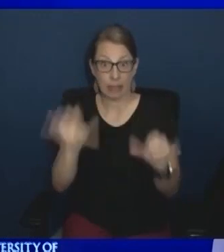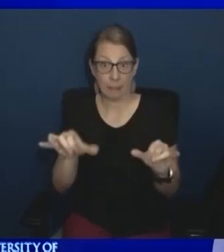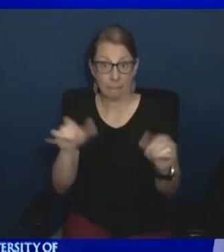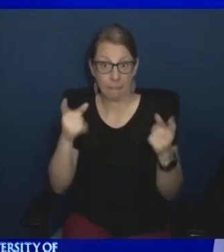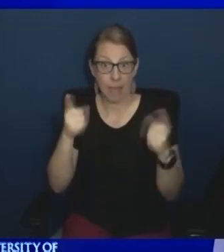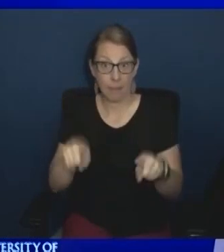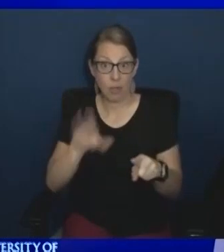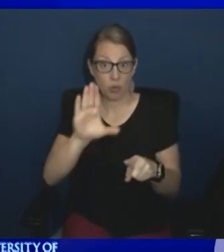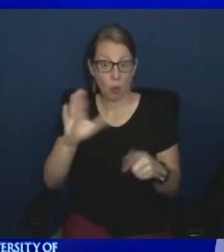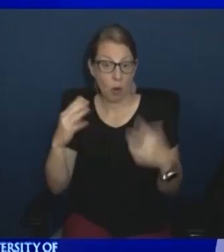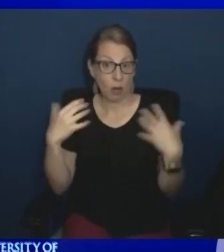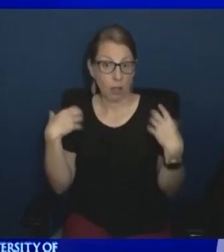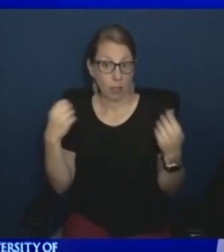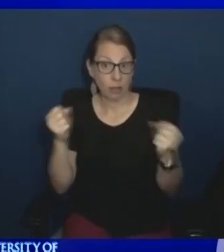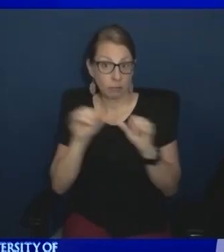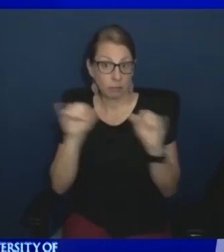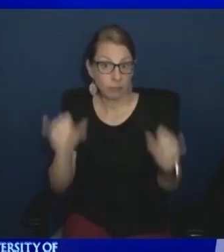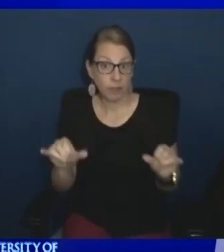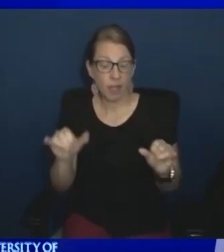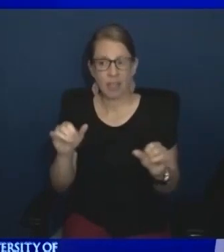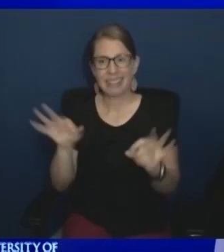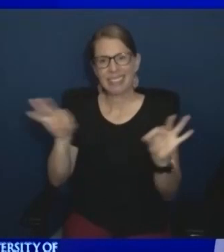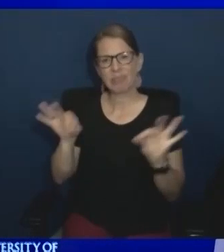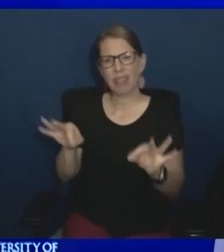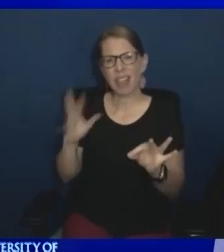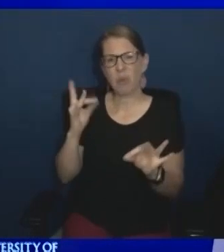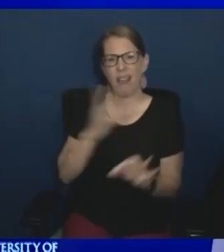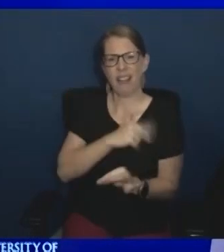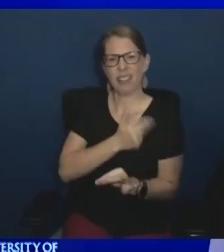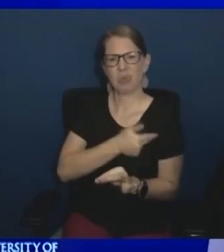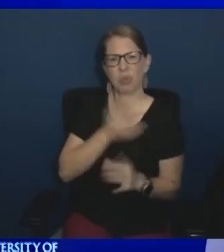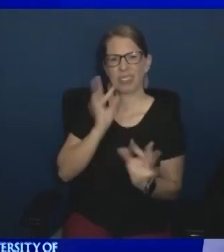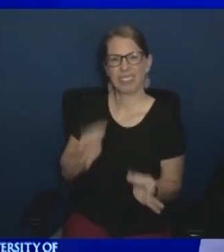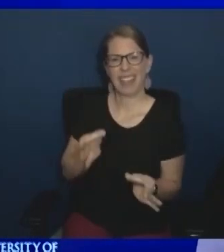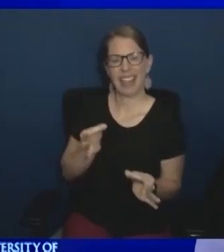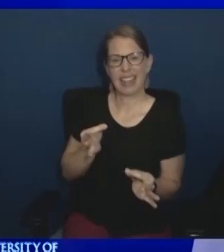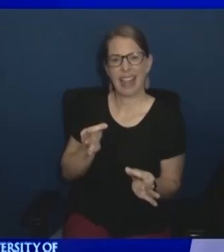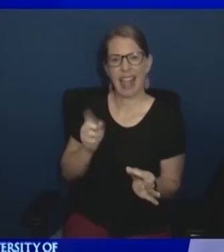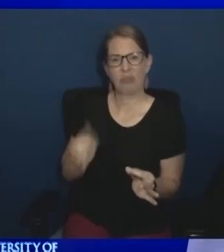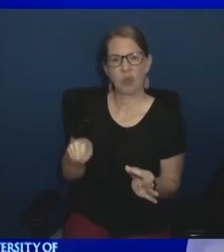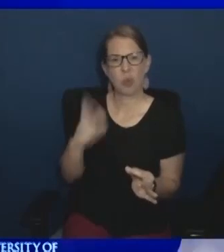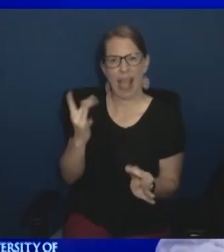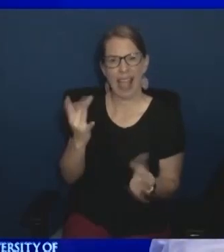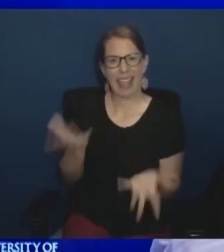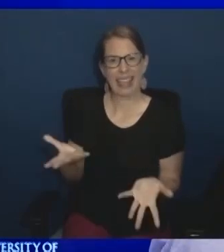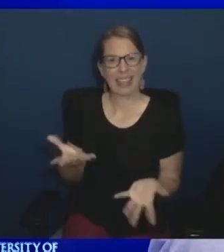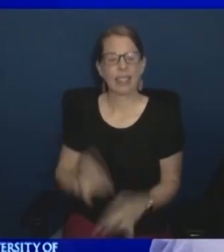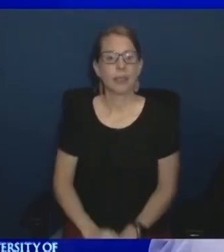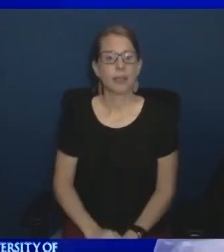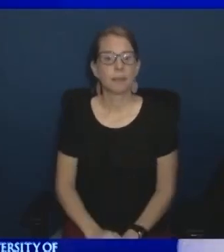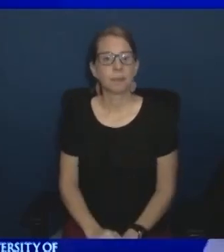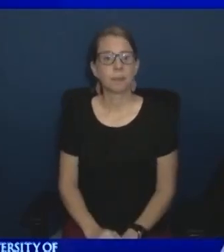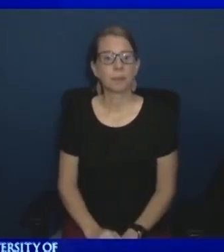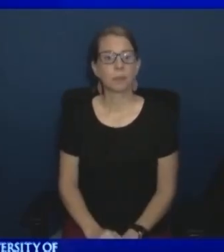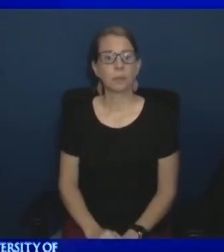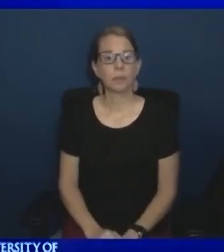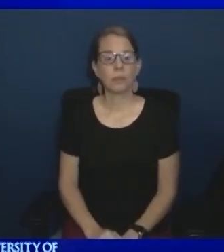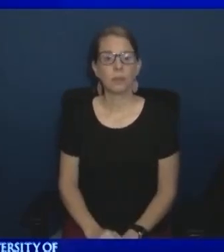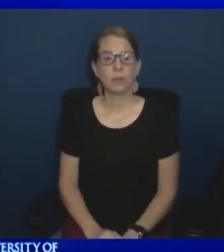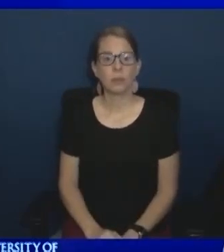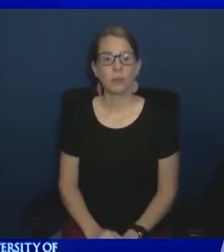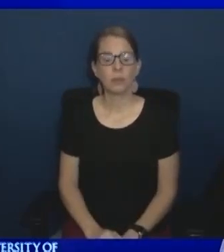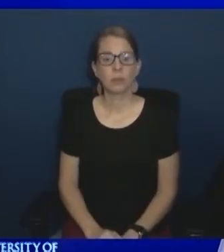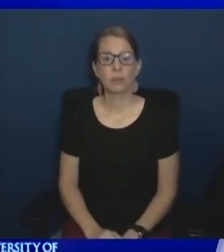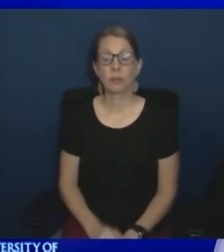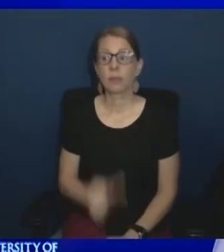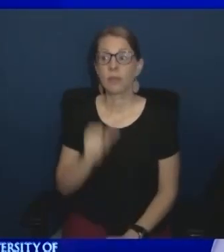kind of describe why hospitals might be put in this position where they're having to turn away patients? In unvaccinated, I'm